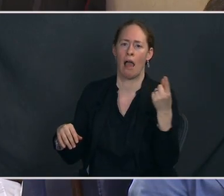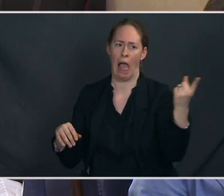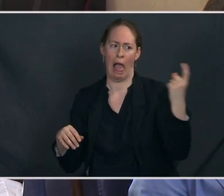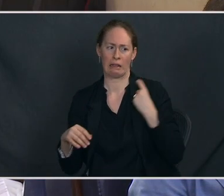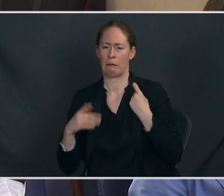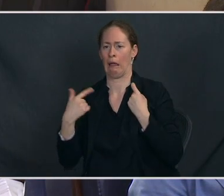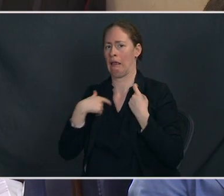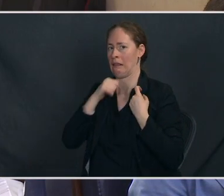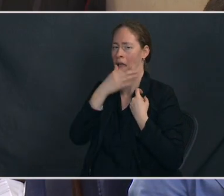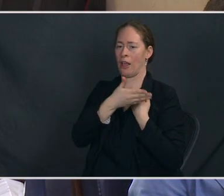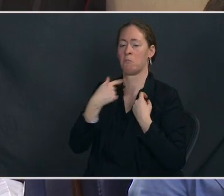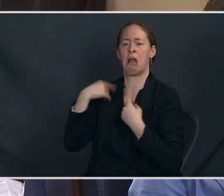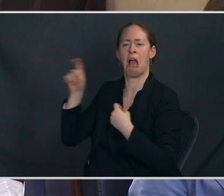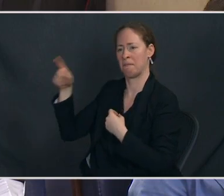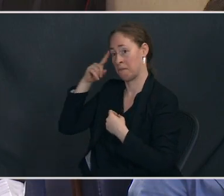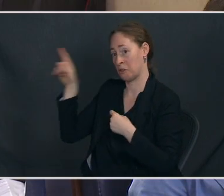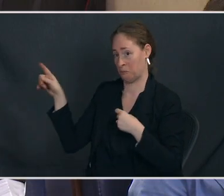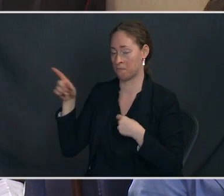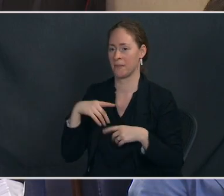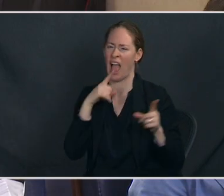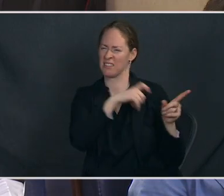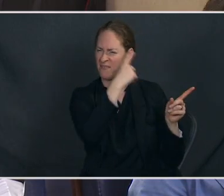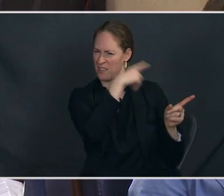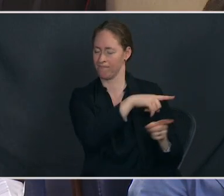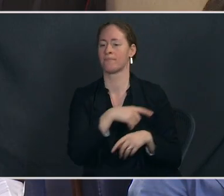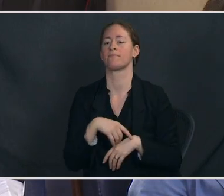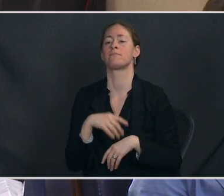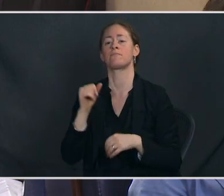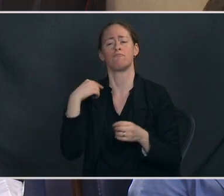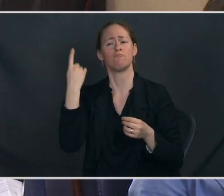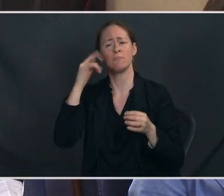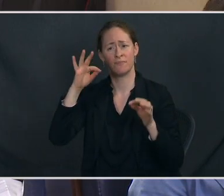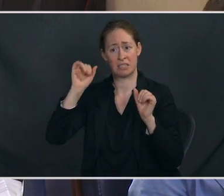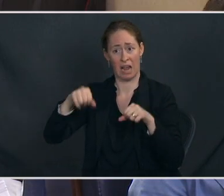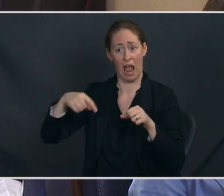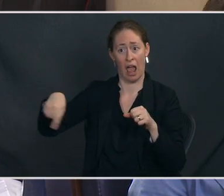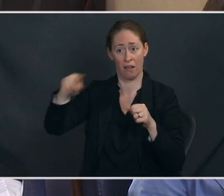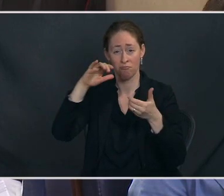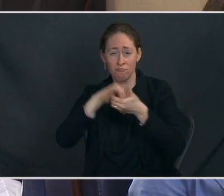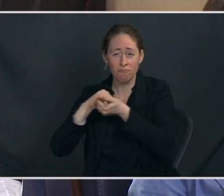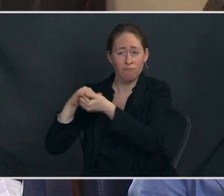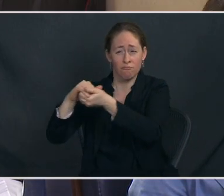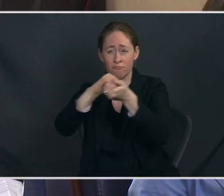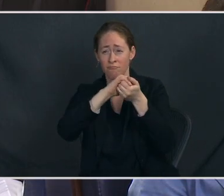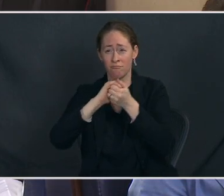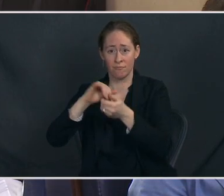Does the president believe he can attain unity with the 74 million Trump voters while urging his